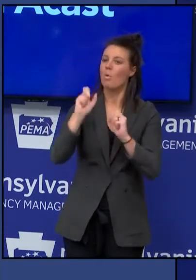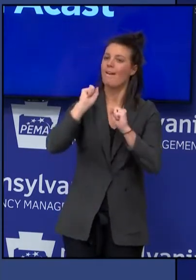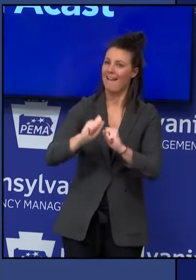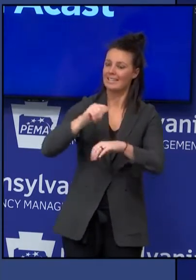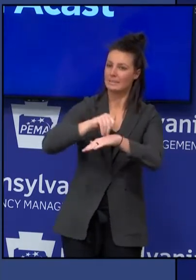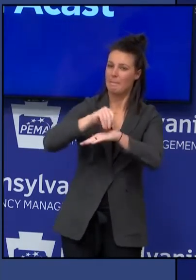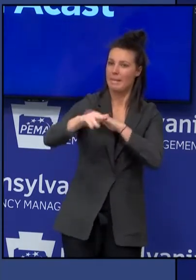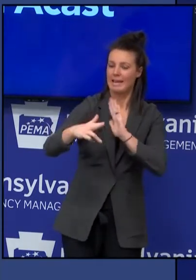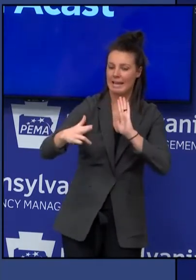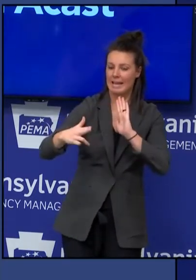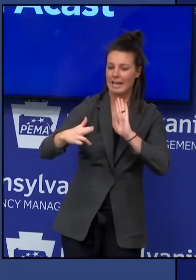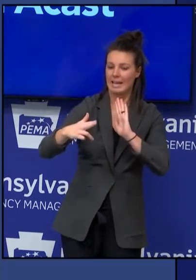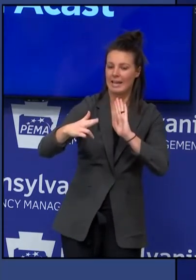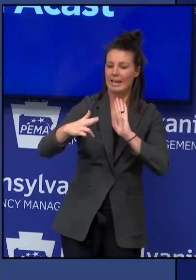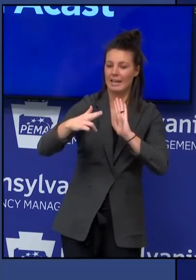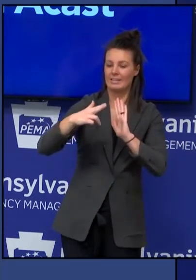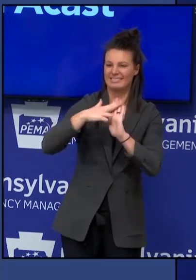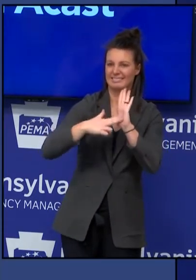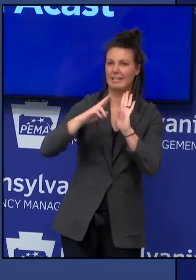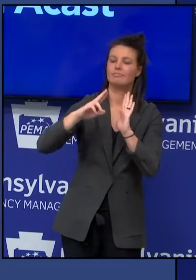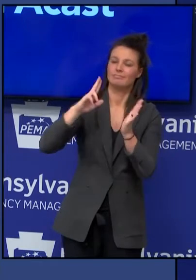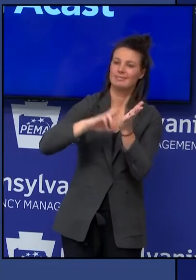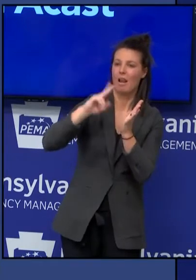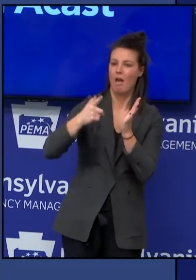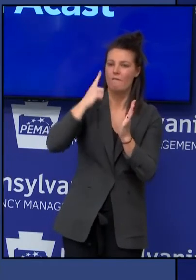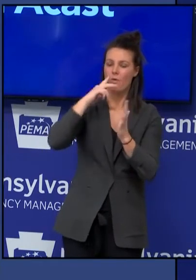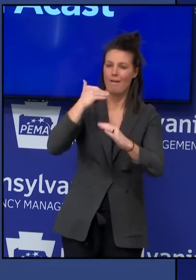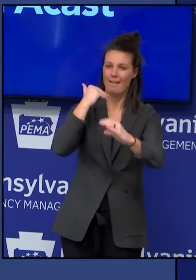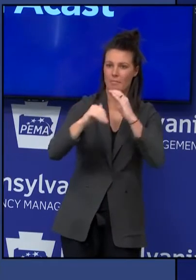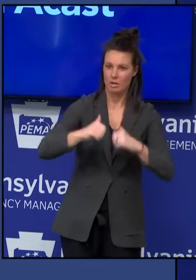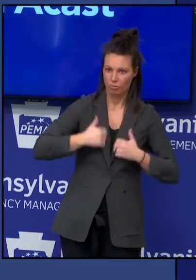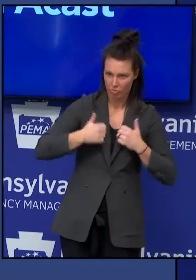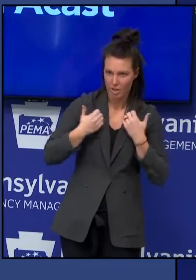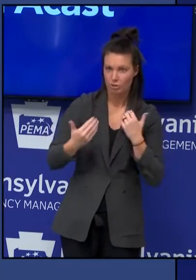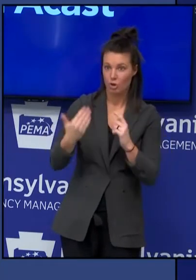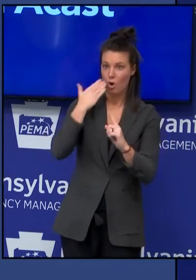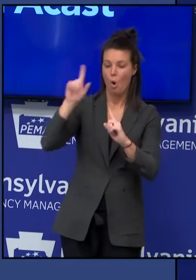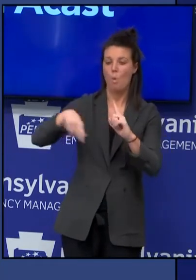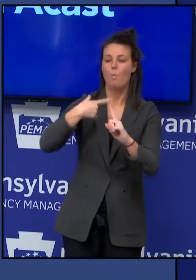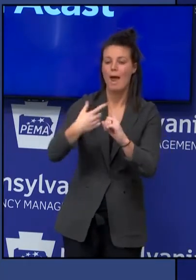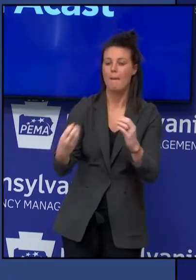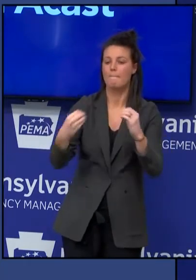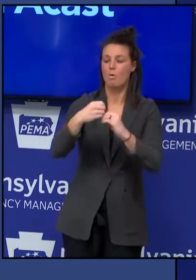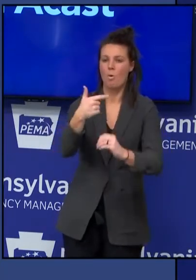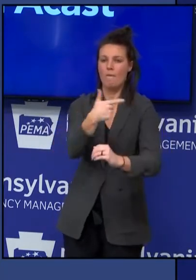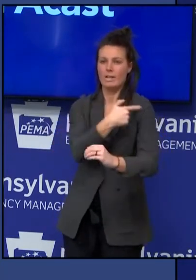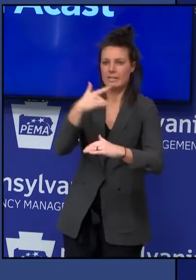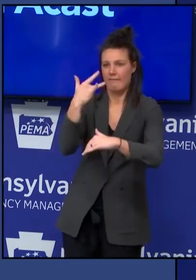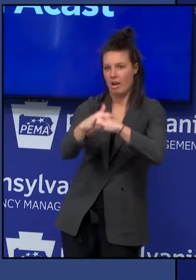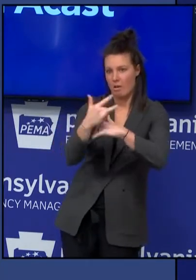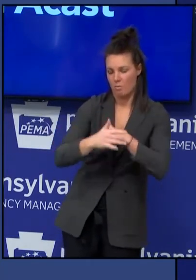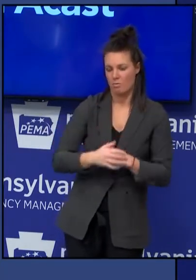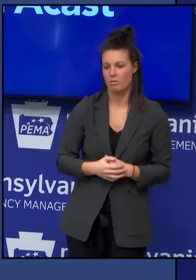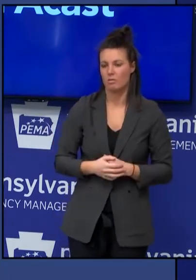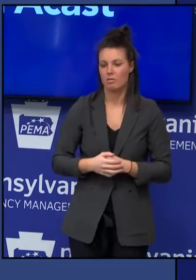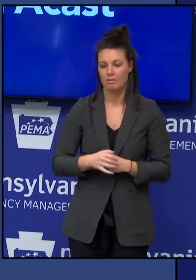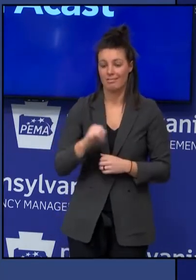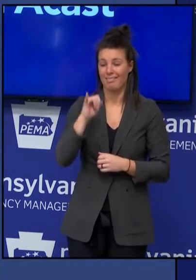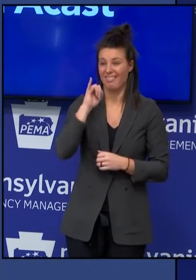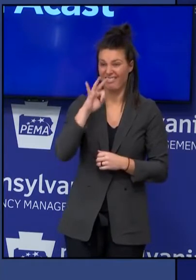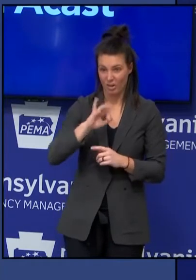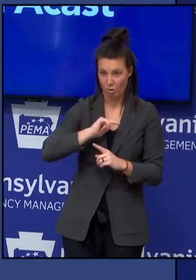to submit their email address to receive future updates related to vaccine opportunities when there is more vaccine available.